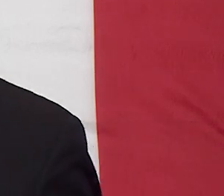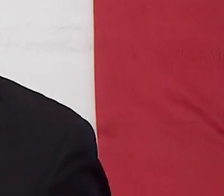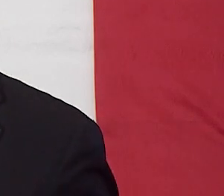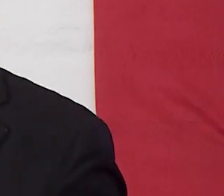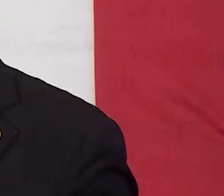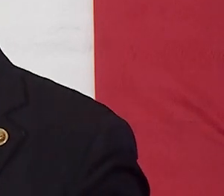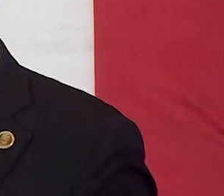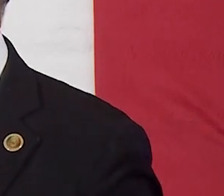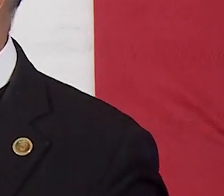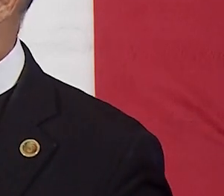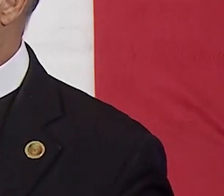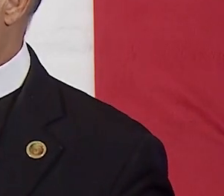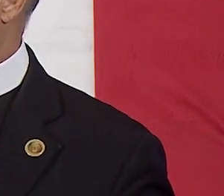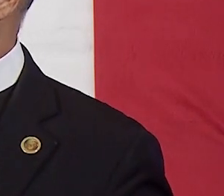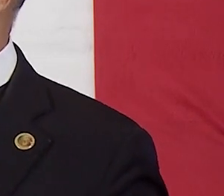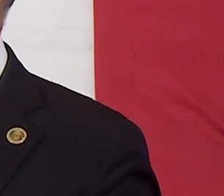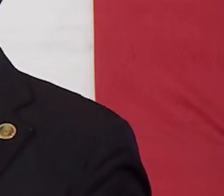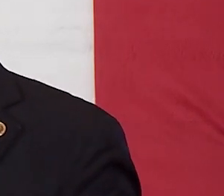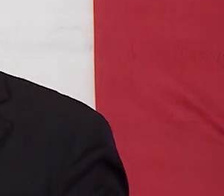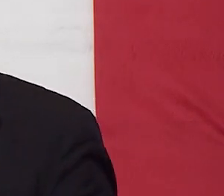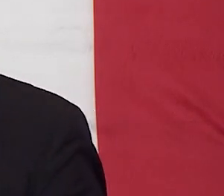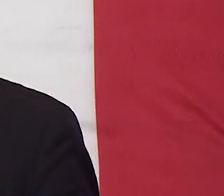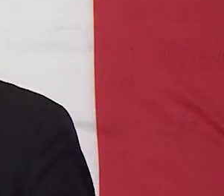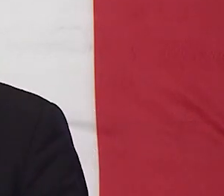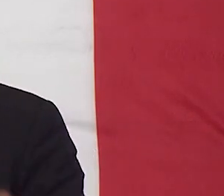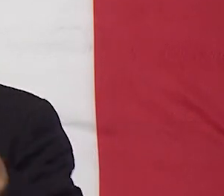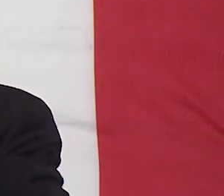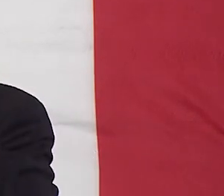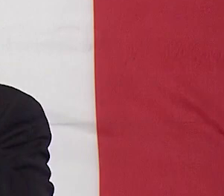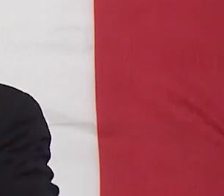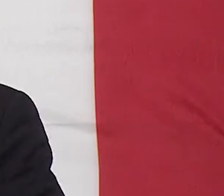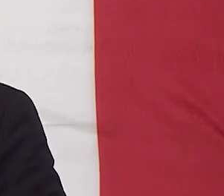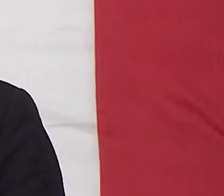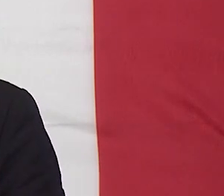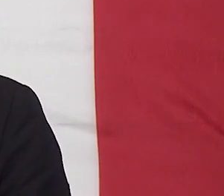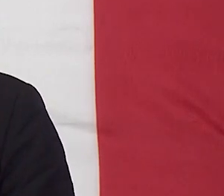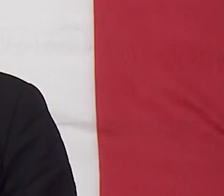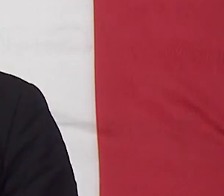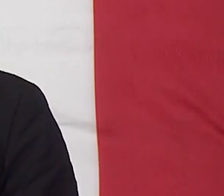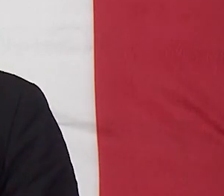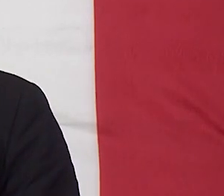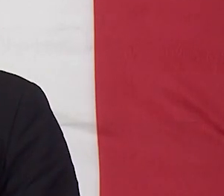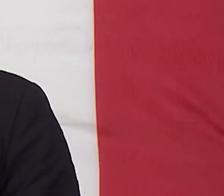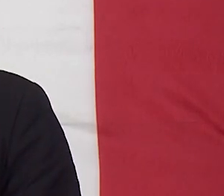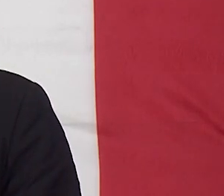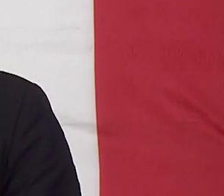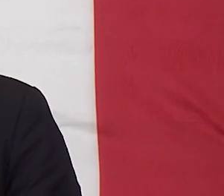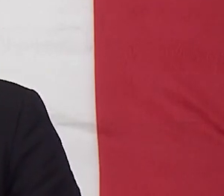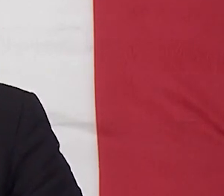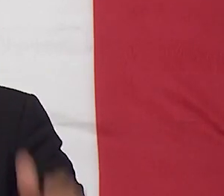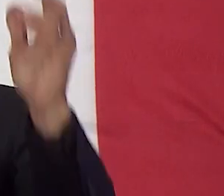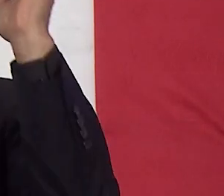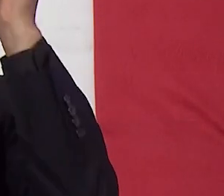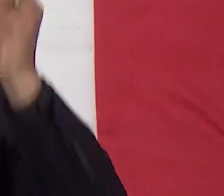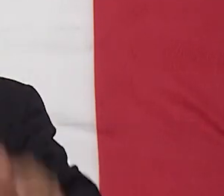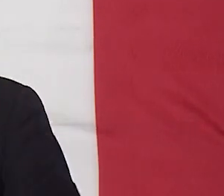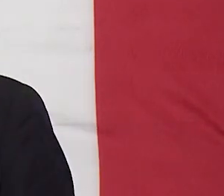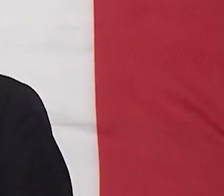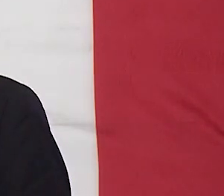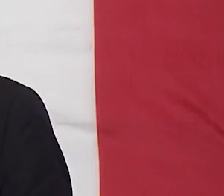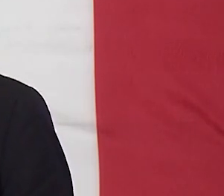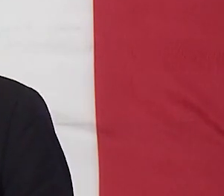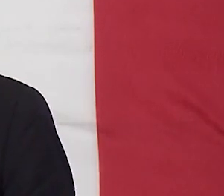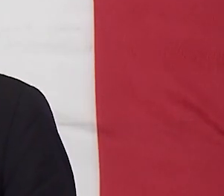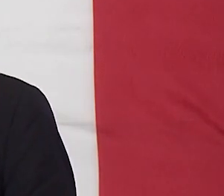por la gobernadora. And that we pray for our governor. Para que Dios la pueda bendecir. So that the Lord could bless her. Con la sabiduría del